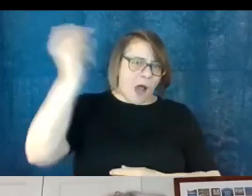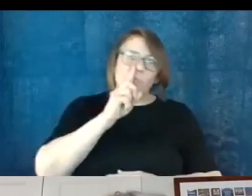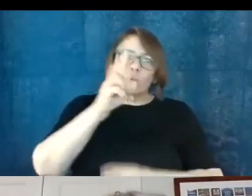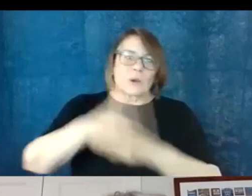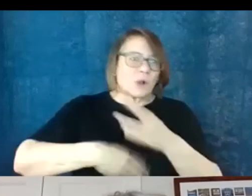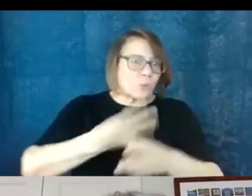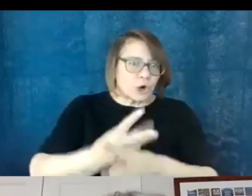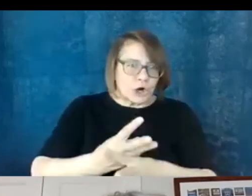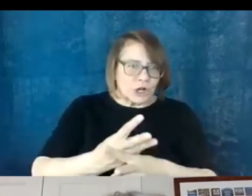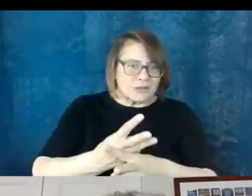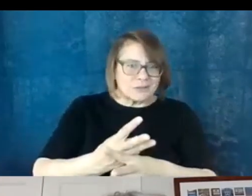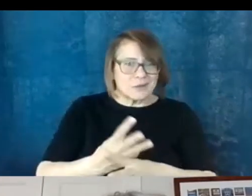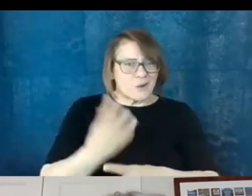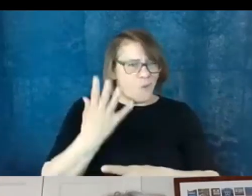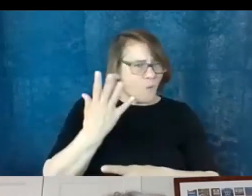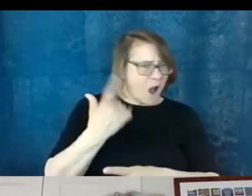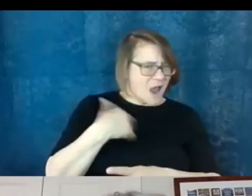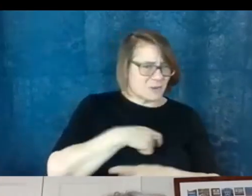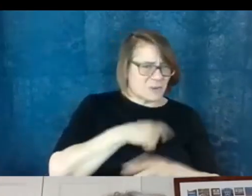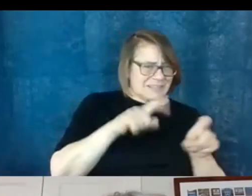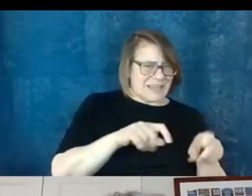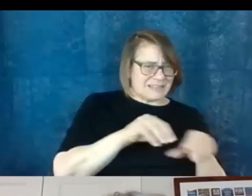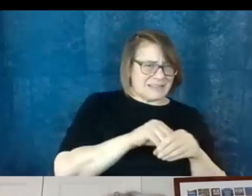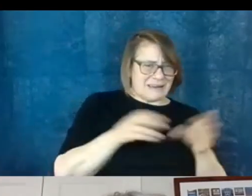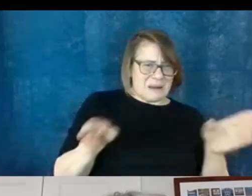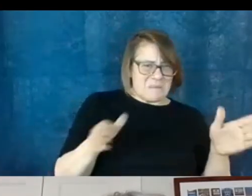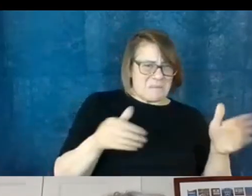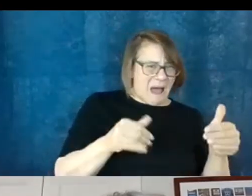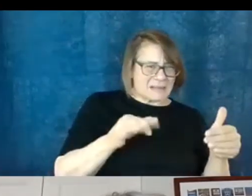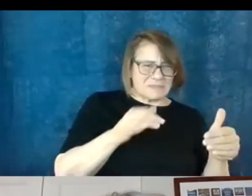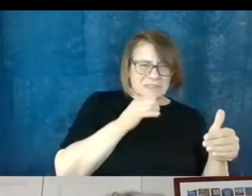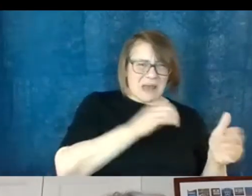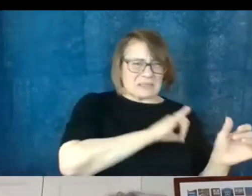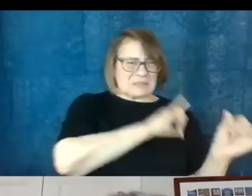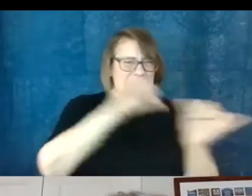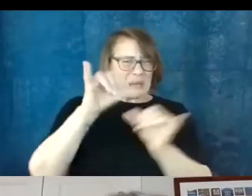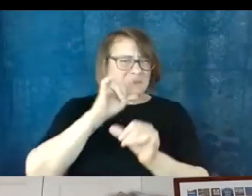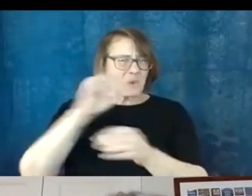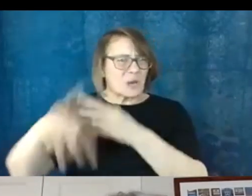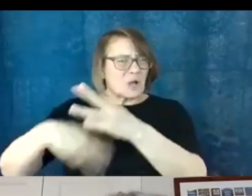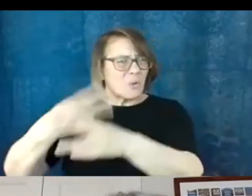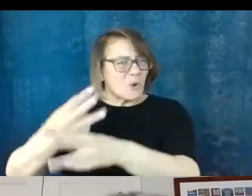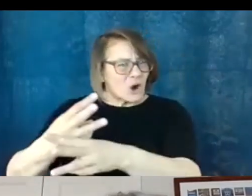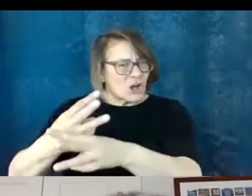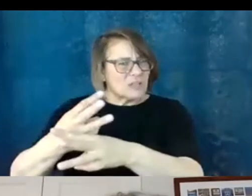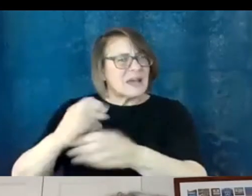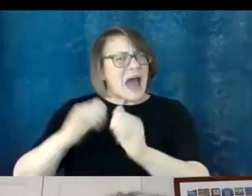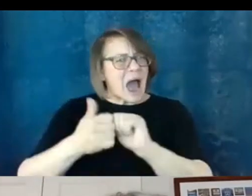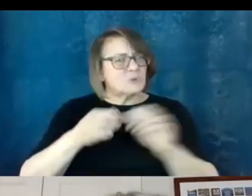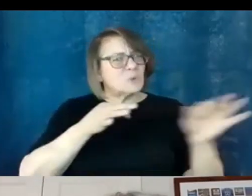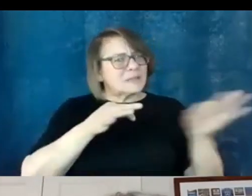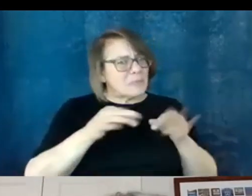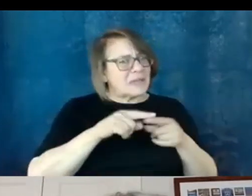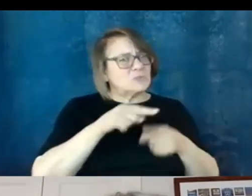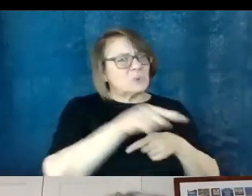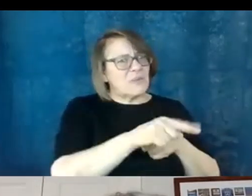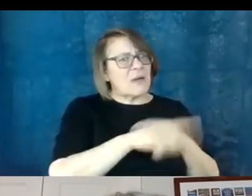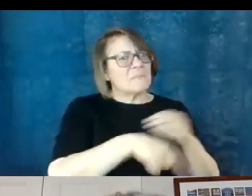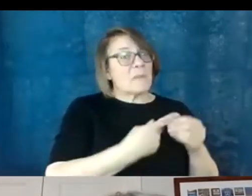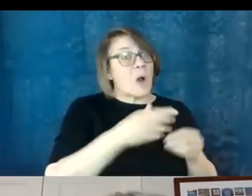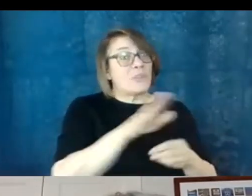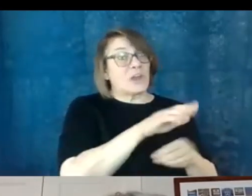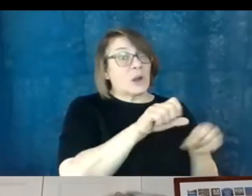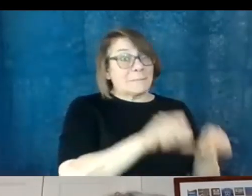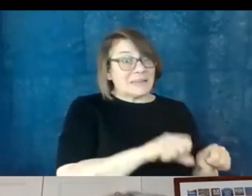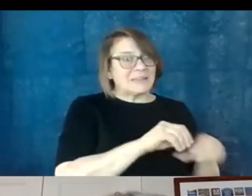is it that we're actually doing this test if it's not for that purpose? And how can they understand more about their abilities out in the real world